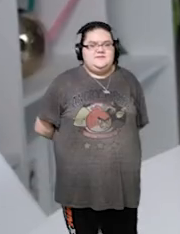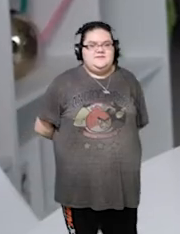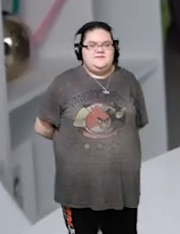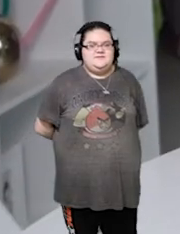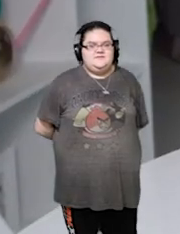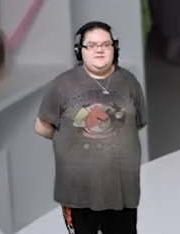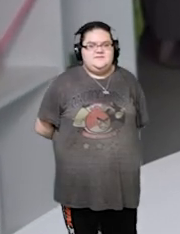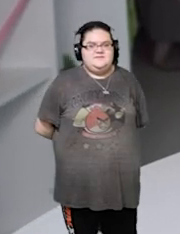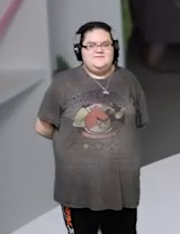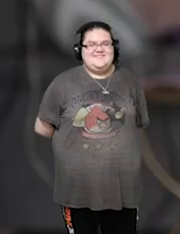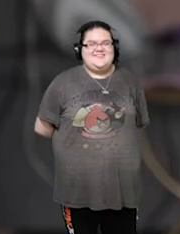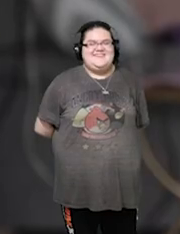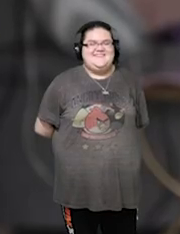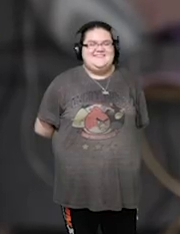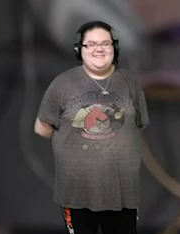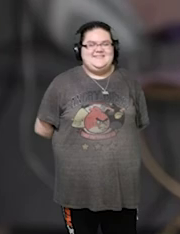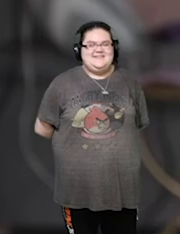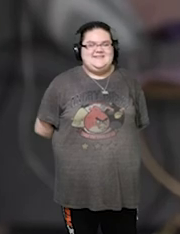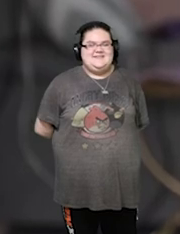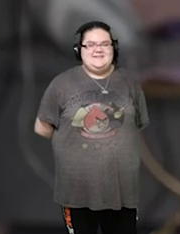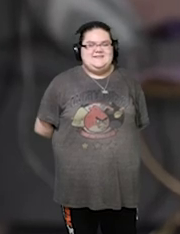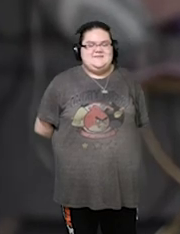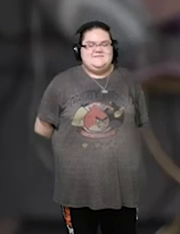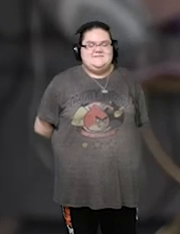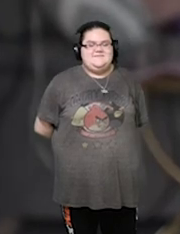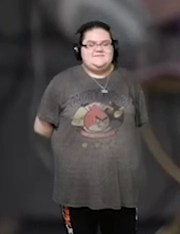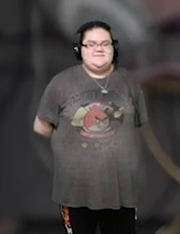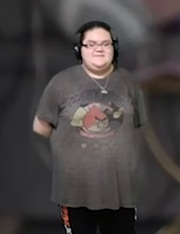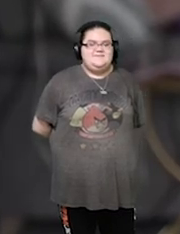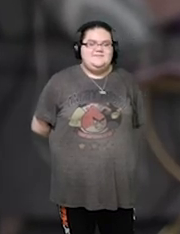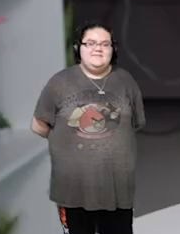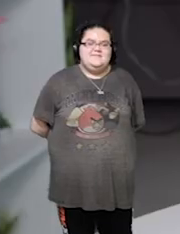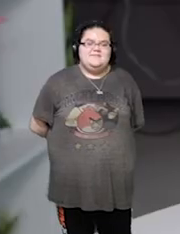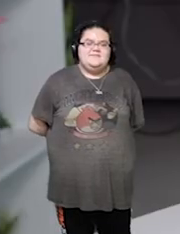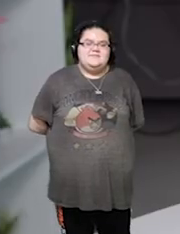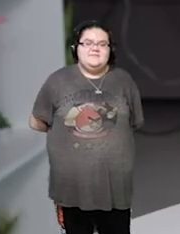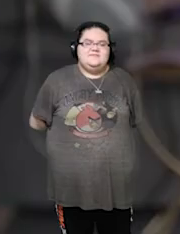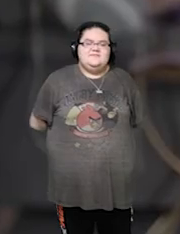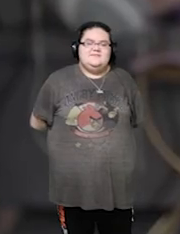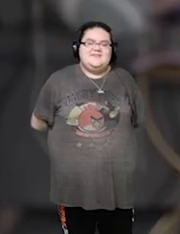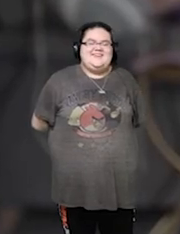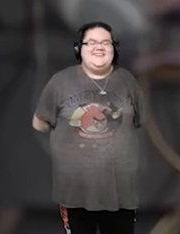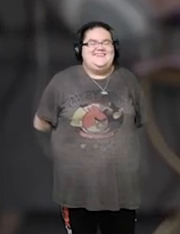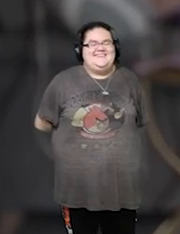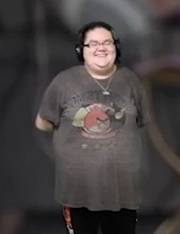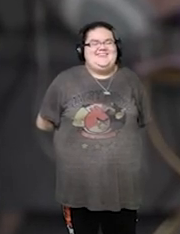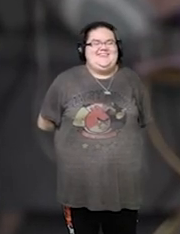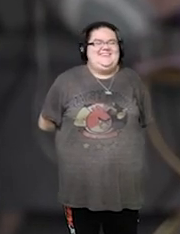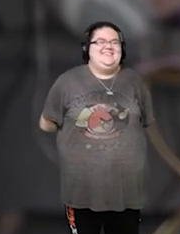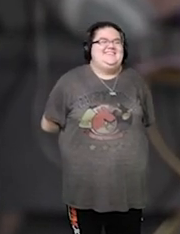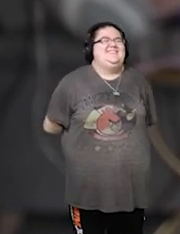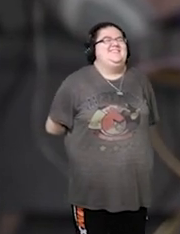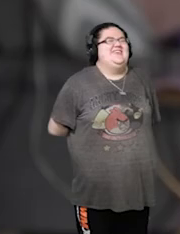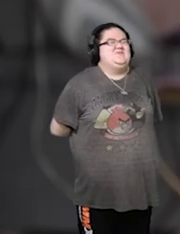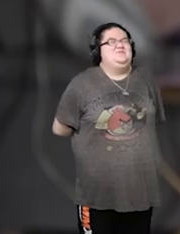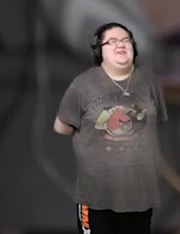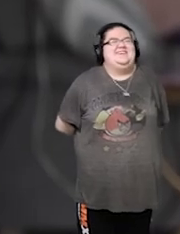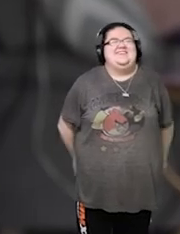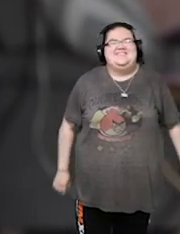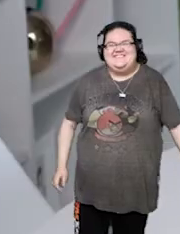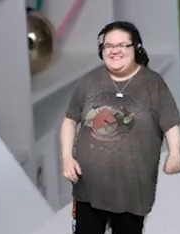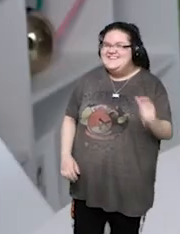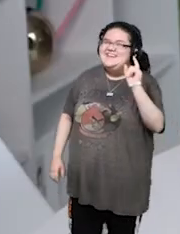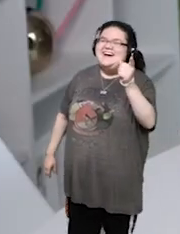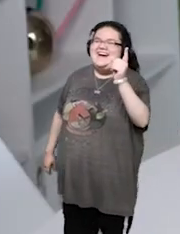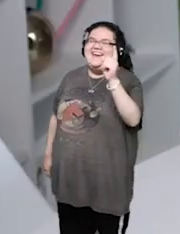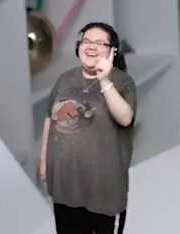Expensive. That's my childhood right here. What is this, though? This feels like, it's my, what is it even called? Kinder No Bueno. Where's Mr. Peppy, whatever it's called? No, wait, right.